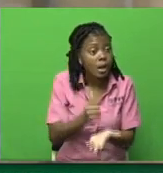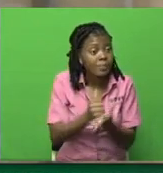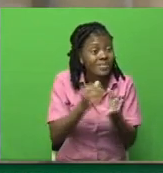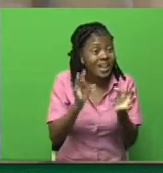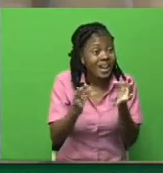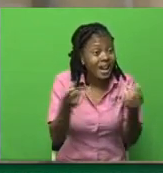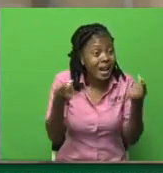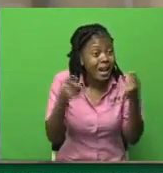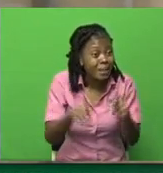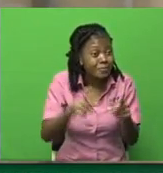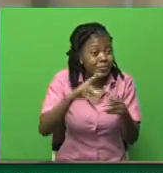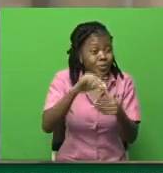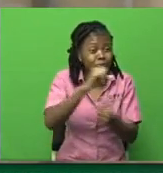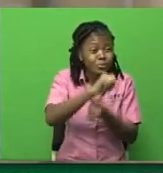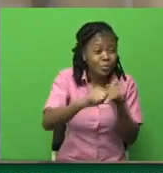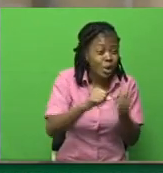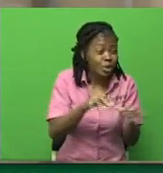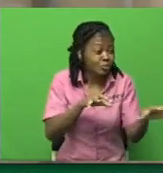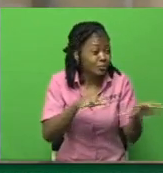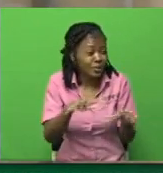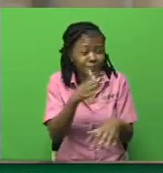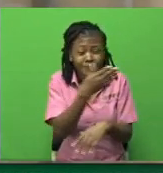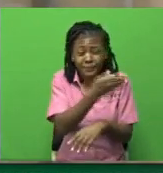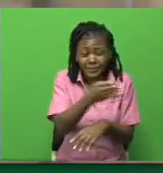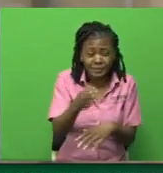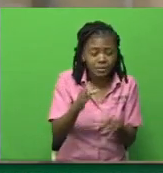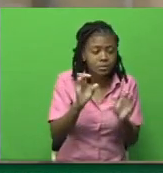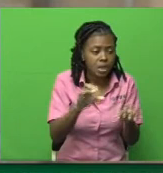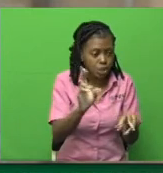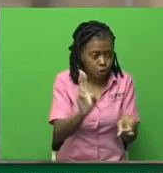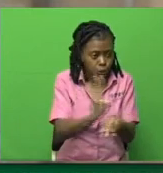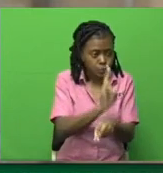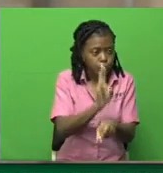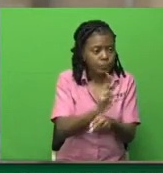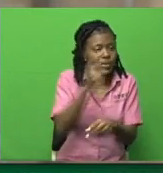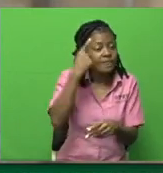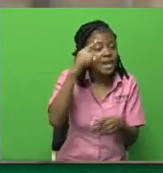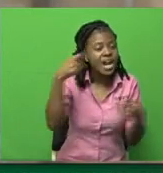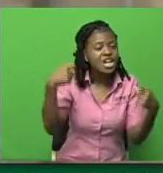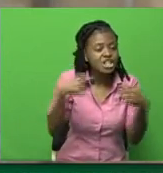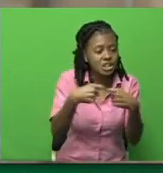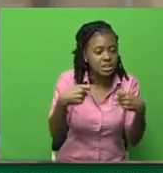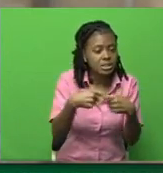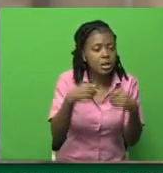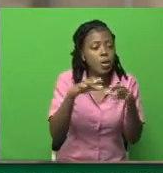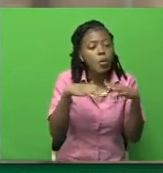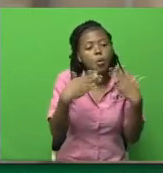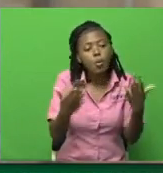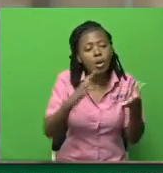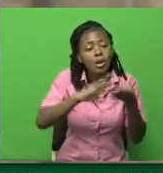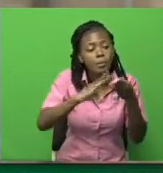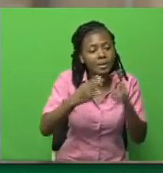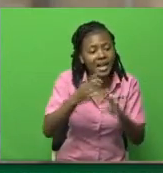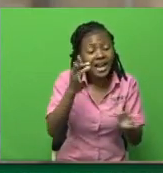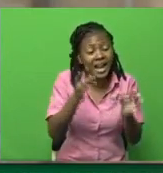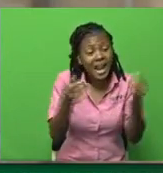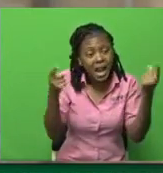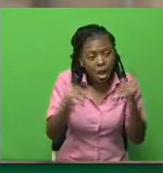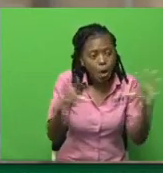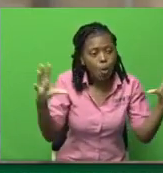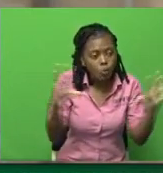disaster will be used in the restoration process for electricity or communities impacted by electricity